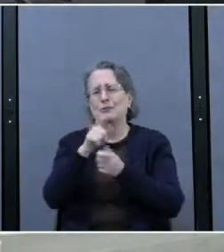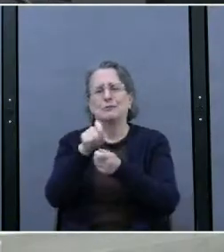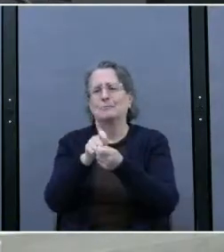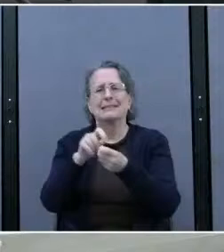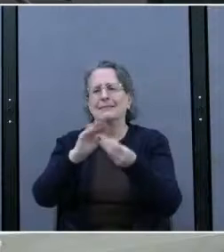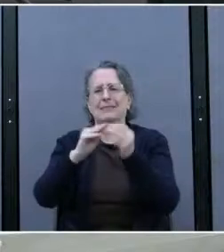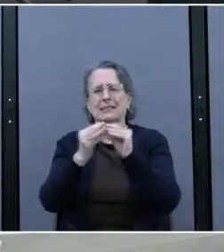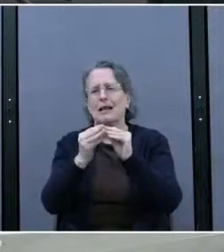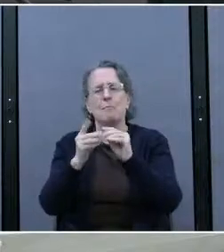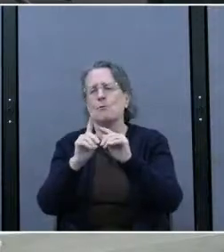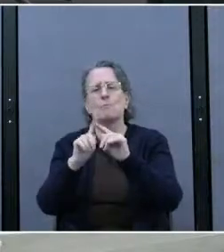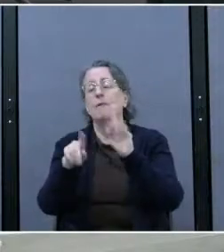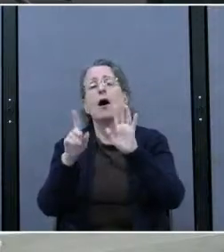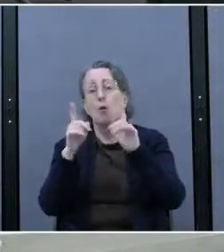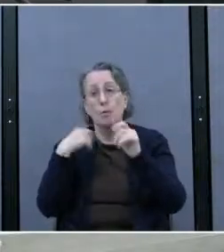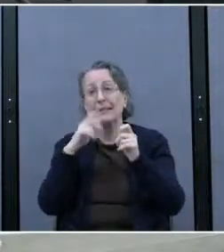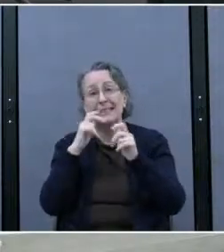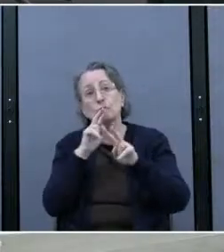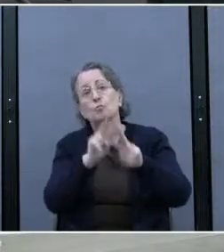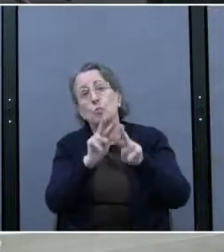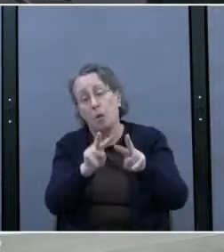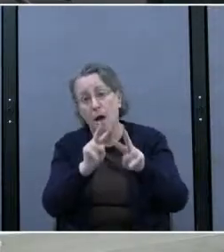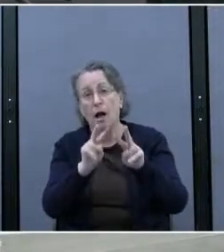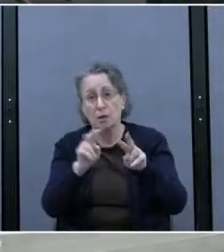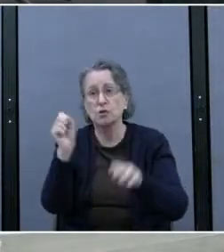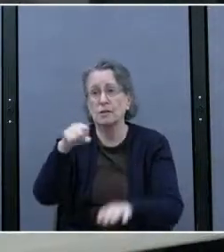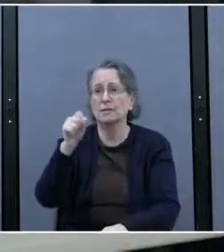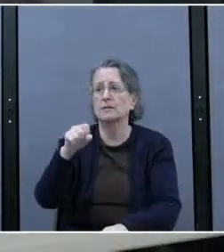to pay attention to. Thanks. Martin.